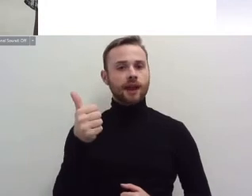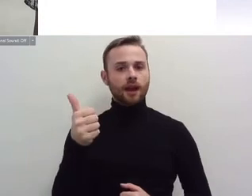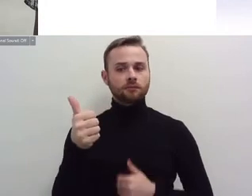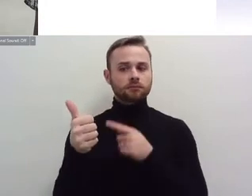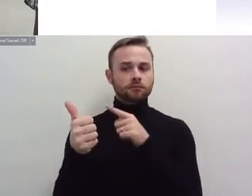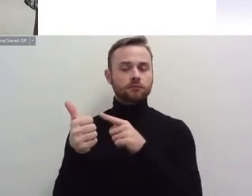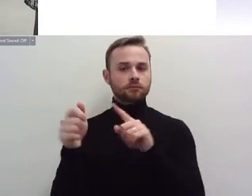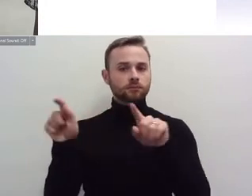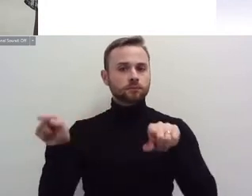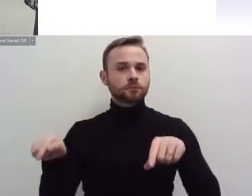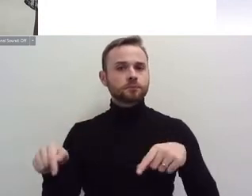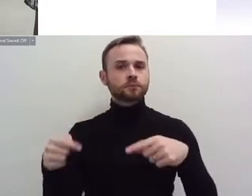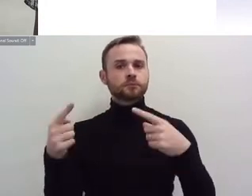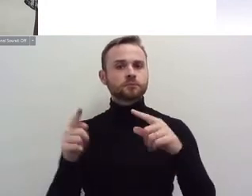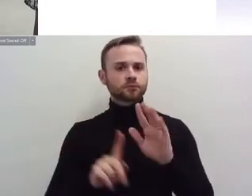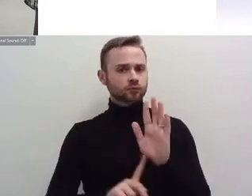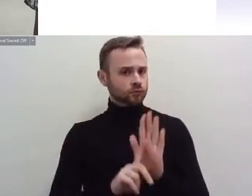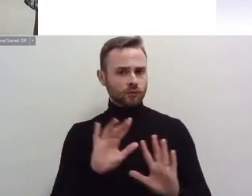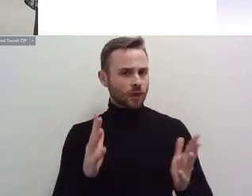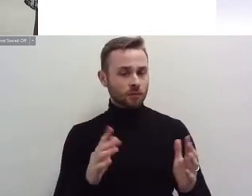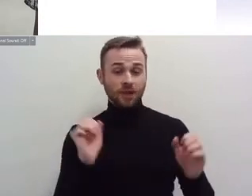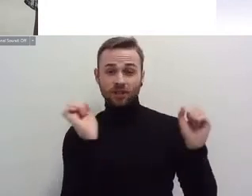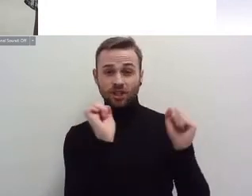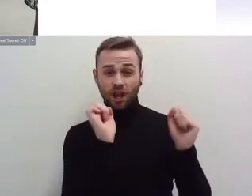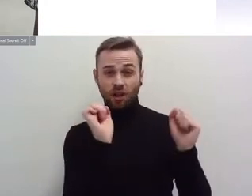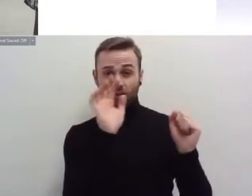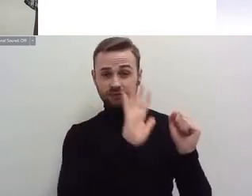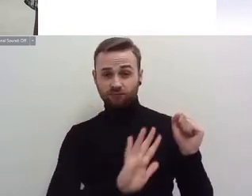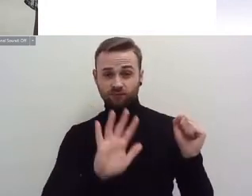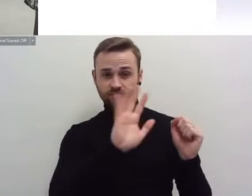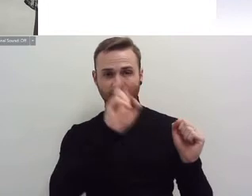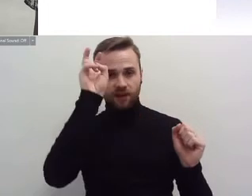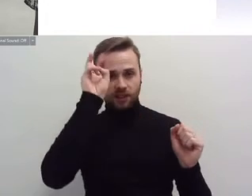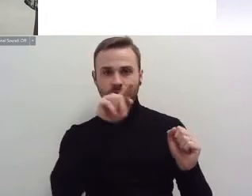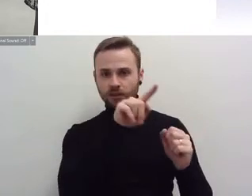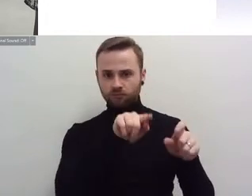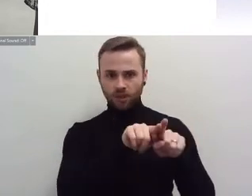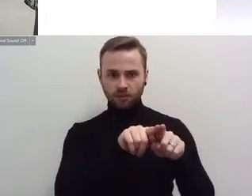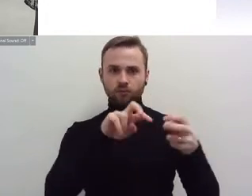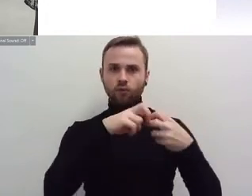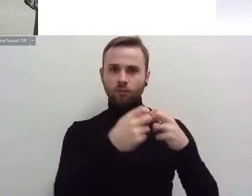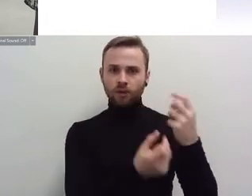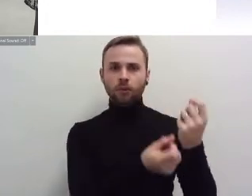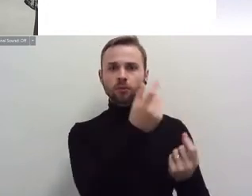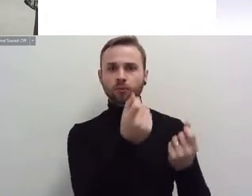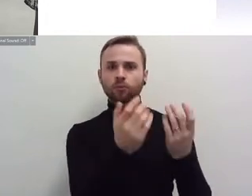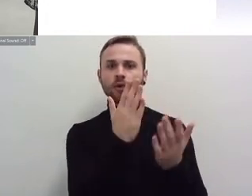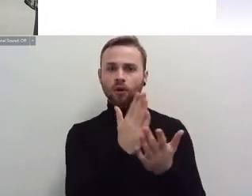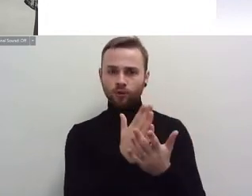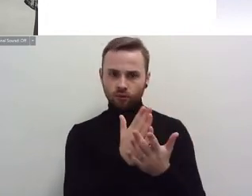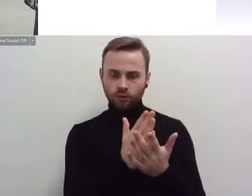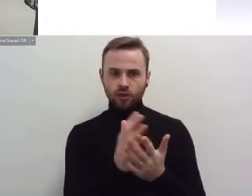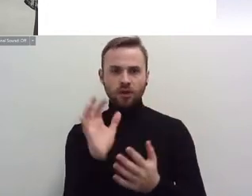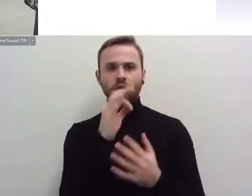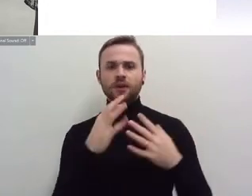we found in our situation analysis that there are often problems with our health information recording systems and